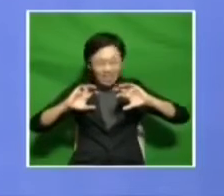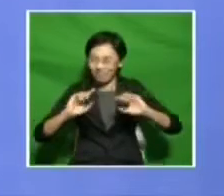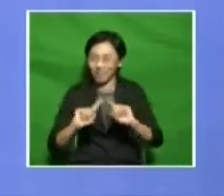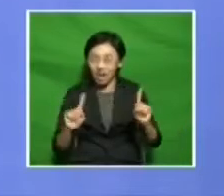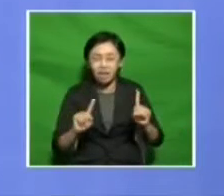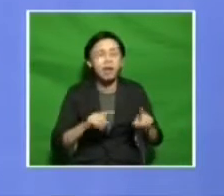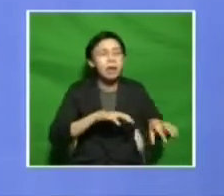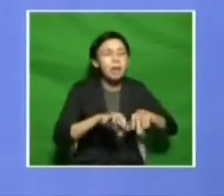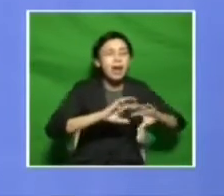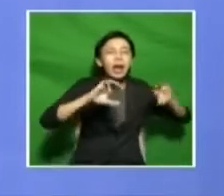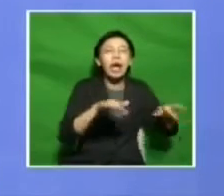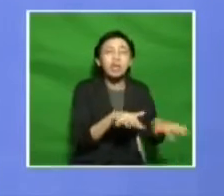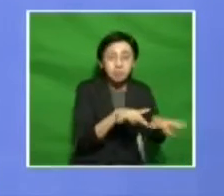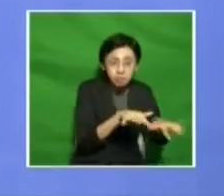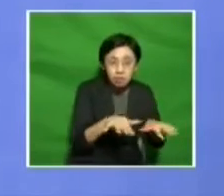Especially so